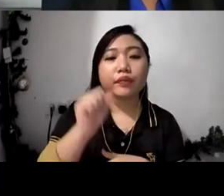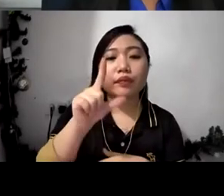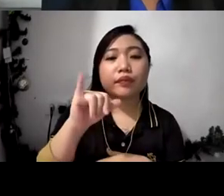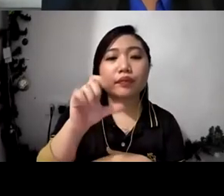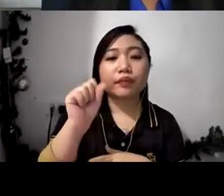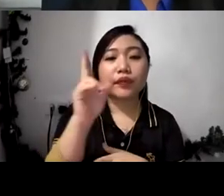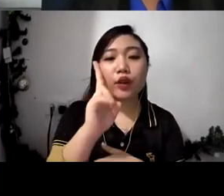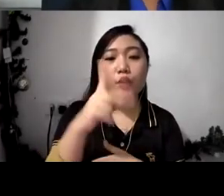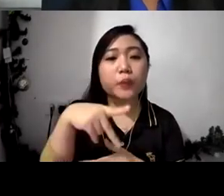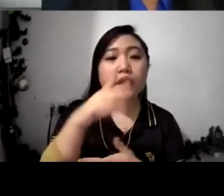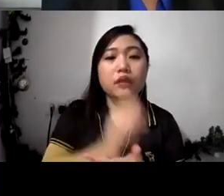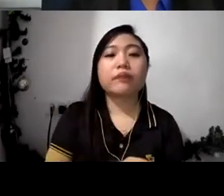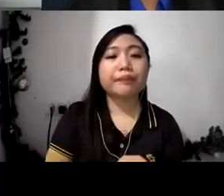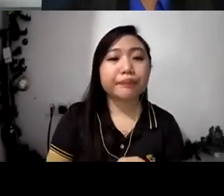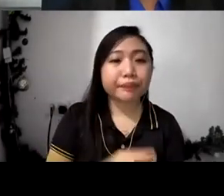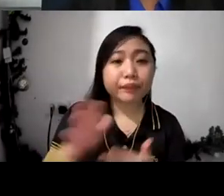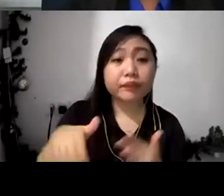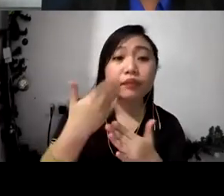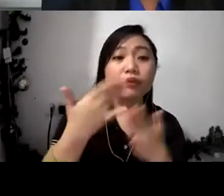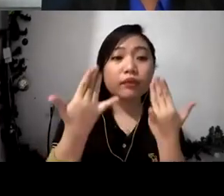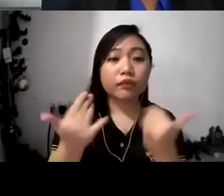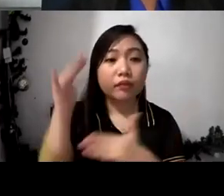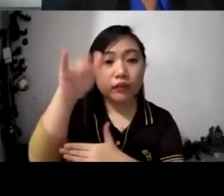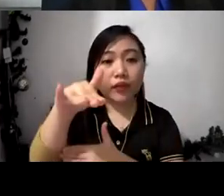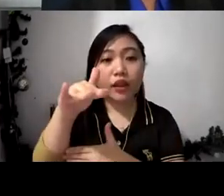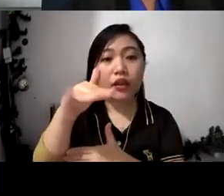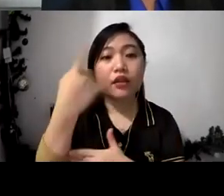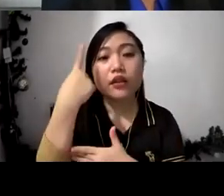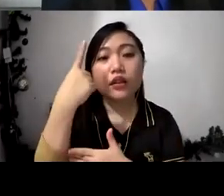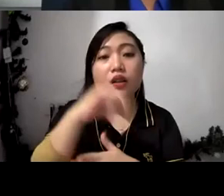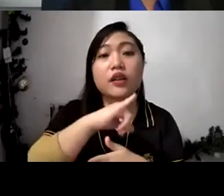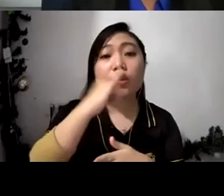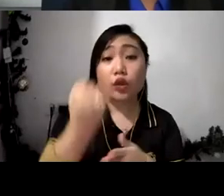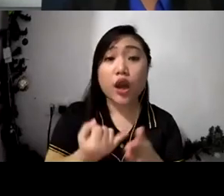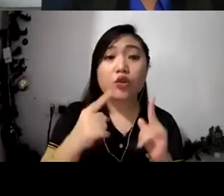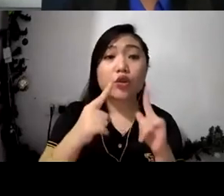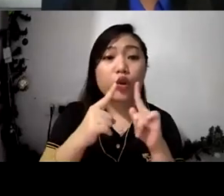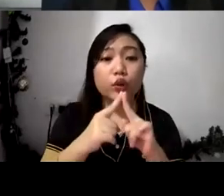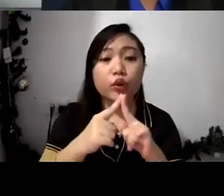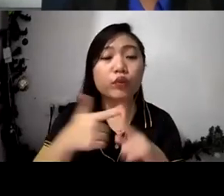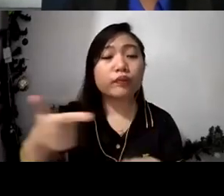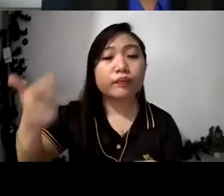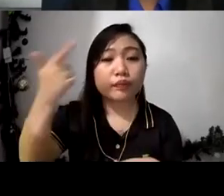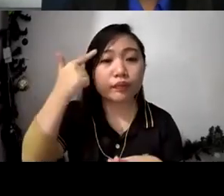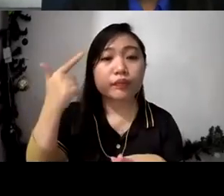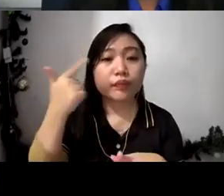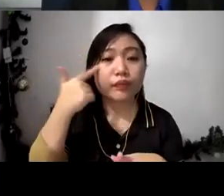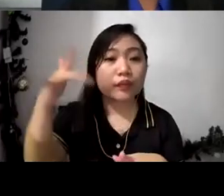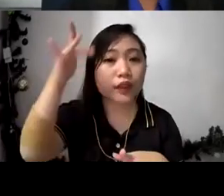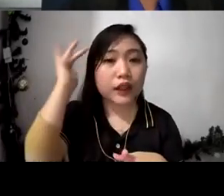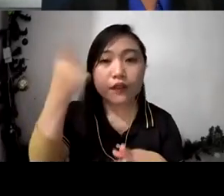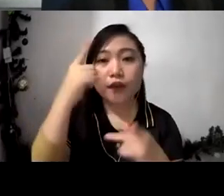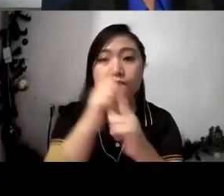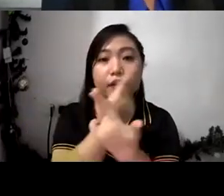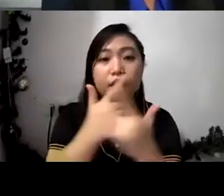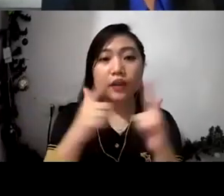have the introduction to gender sensitivity for librarians to be delivered by Ms. Maria Gichelle A.